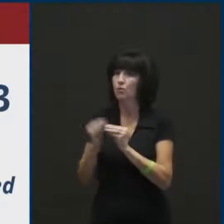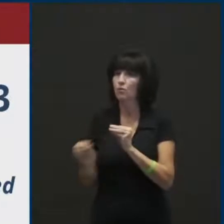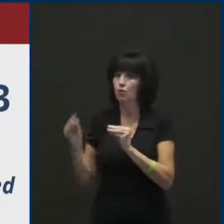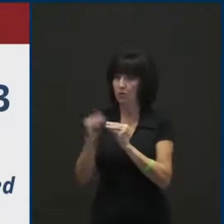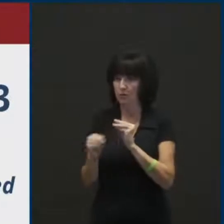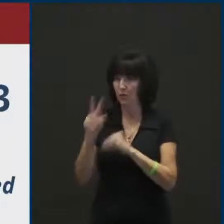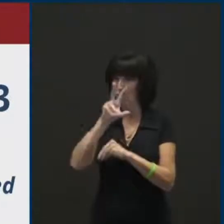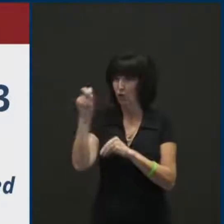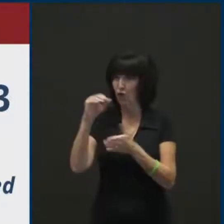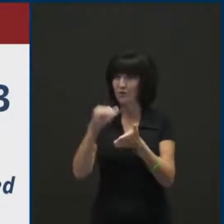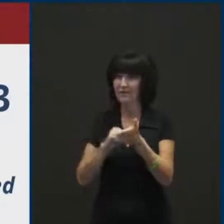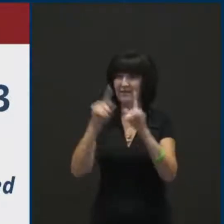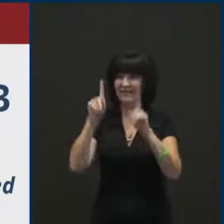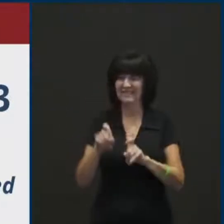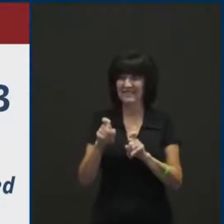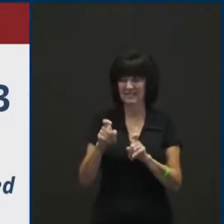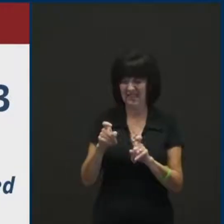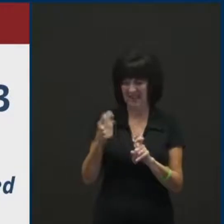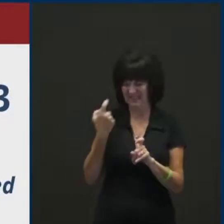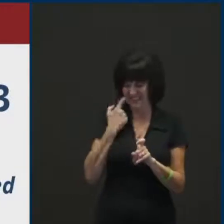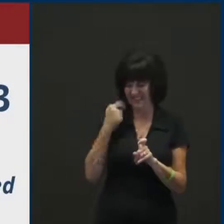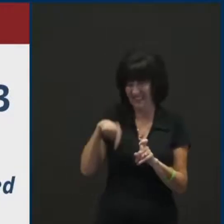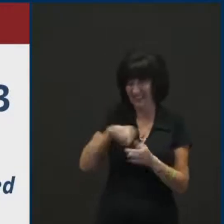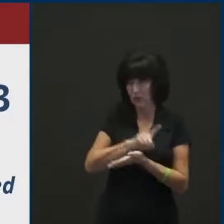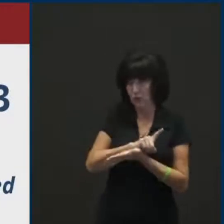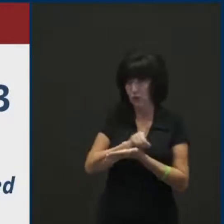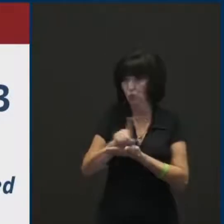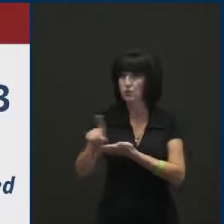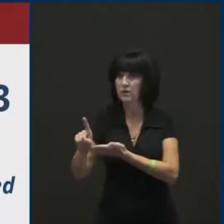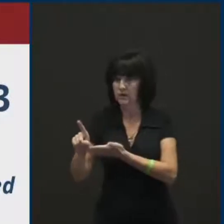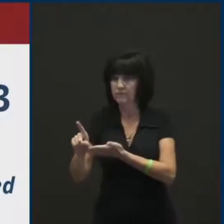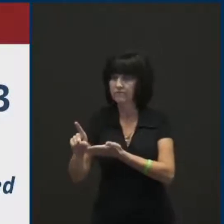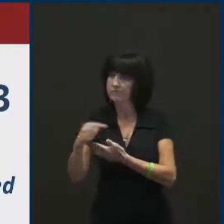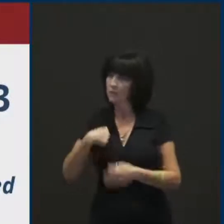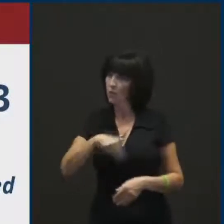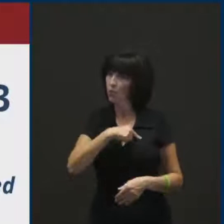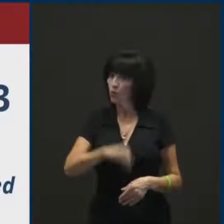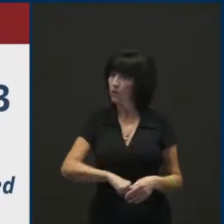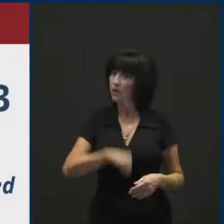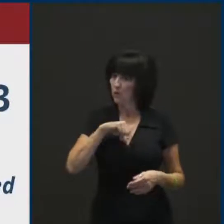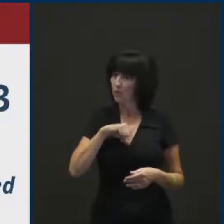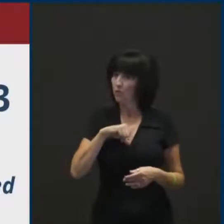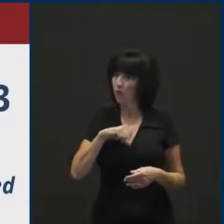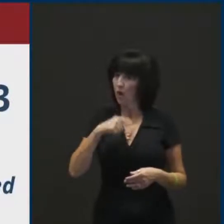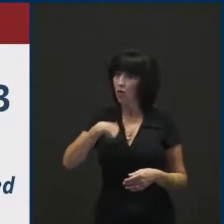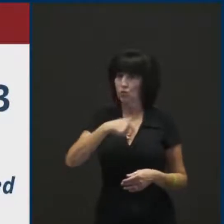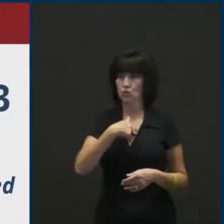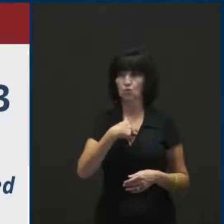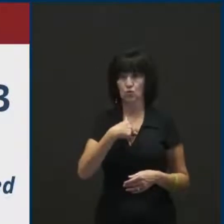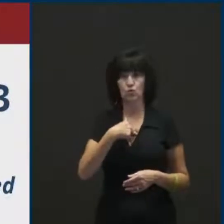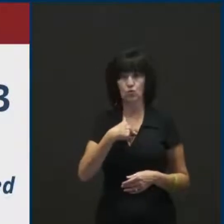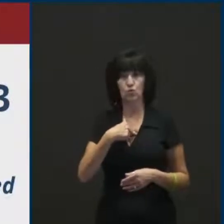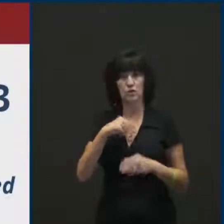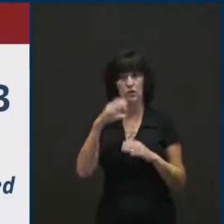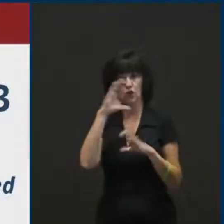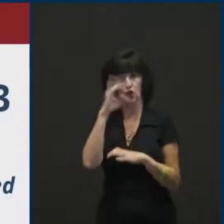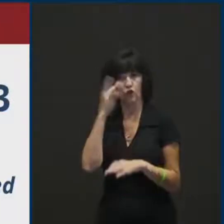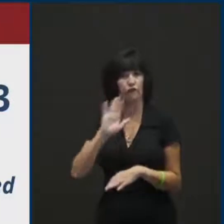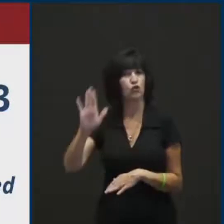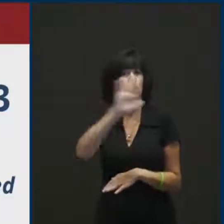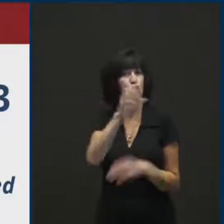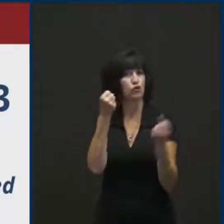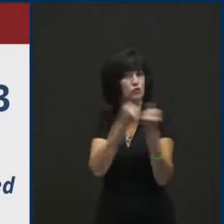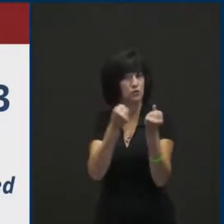past week, which we're really proud of. We look to all of you to help us keep those numbers up. Again, the more we